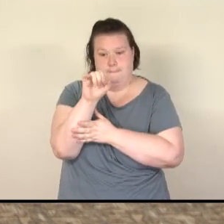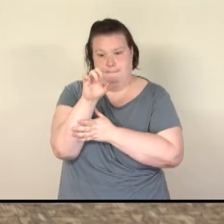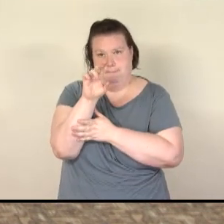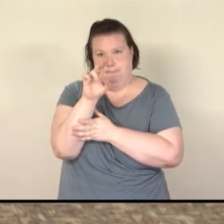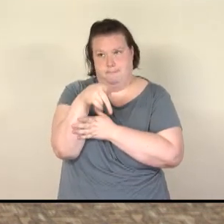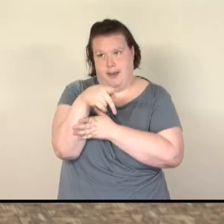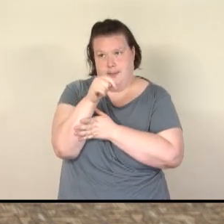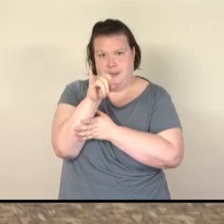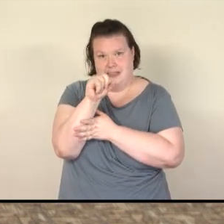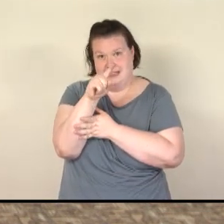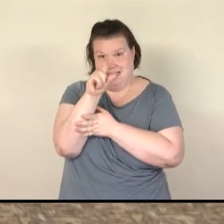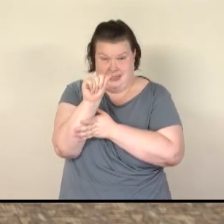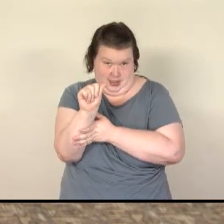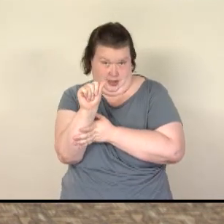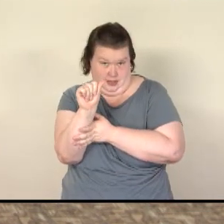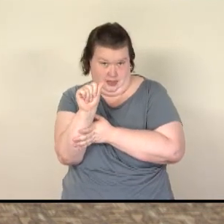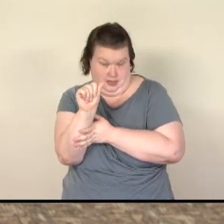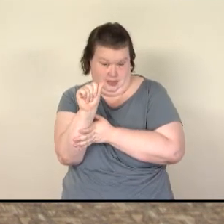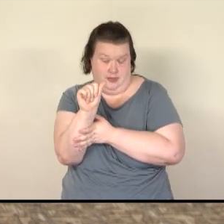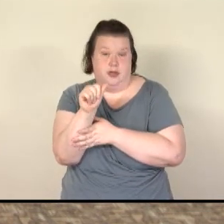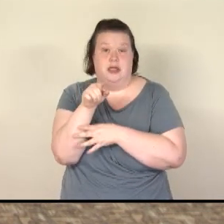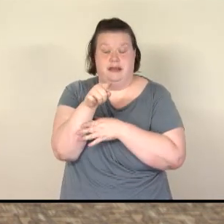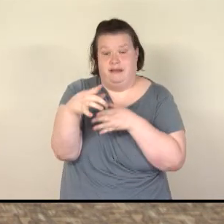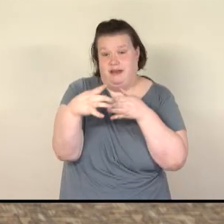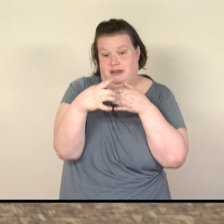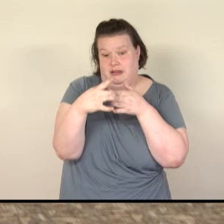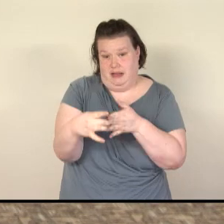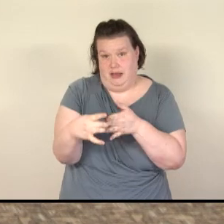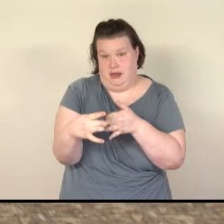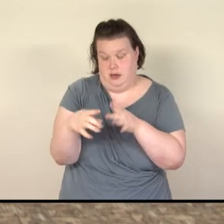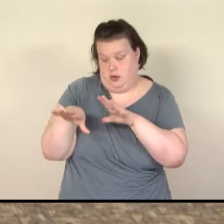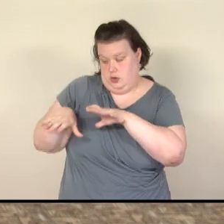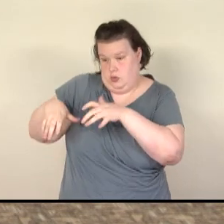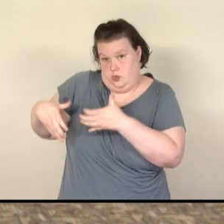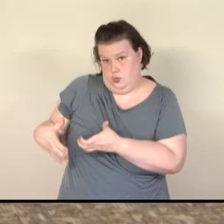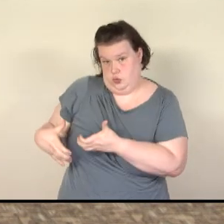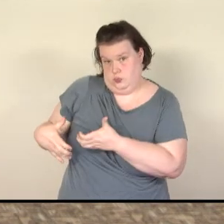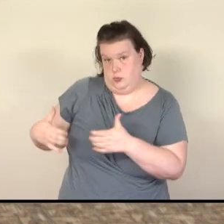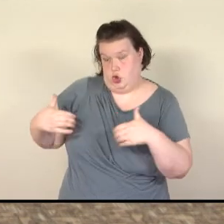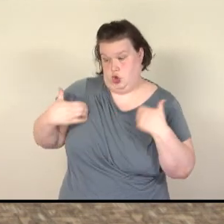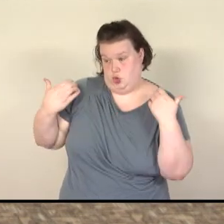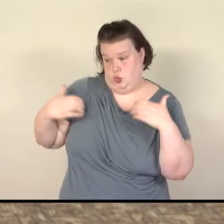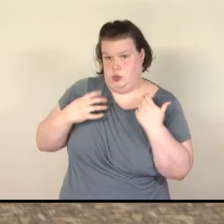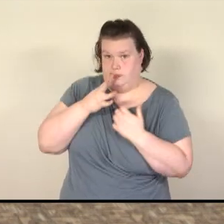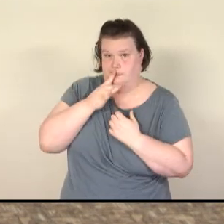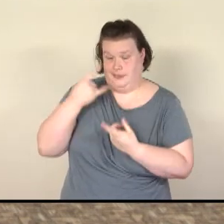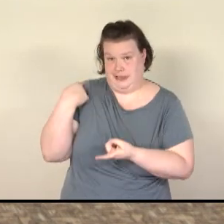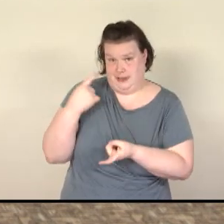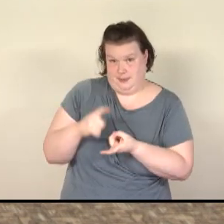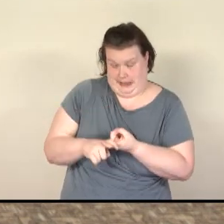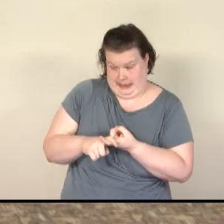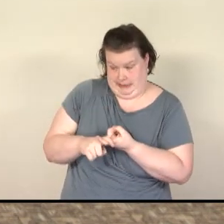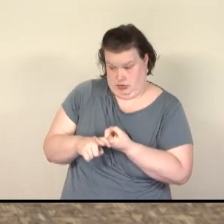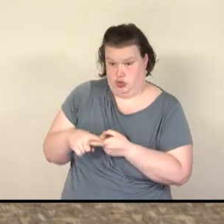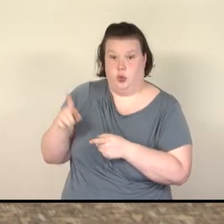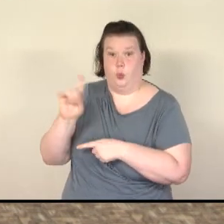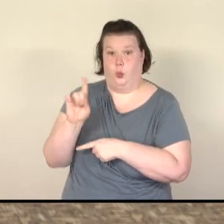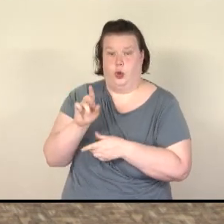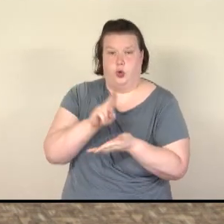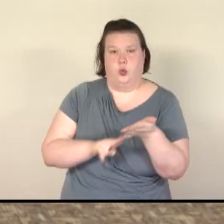Creative Waco. Mr. Bautista led a Spanish-speaking youth cohort of this program for University High School this